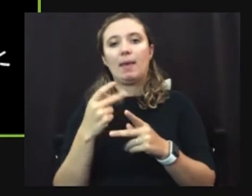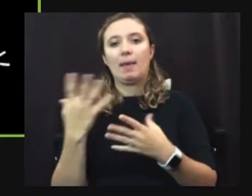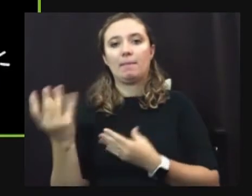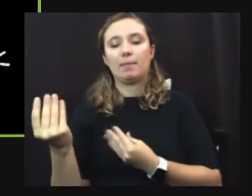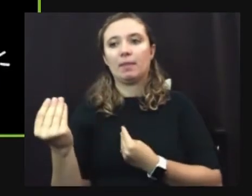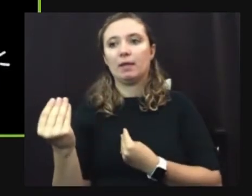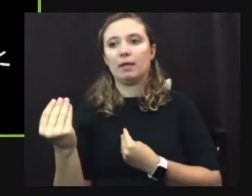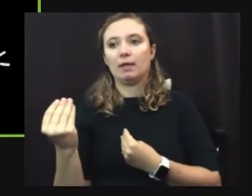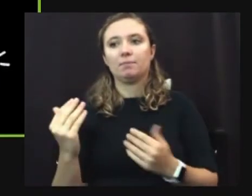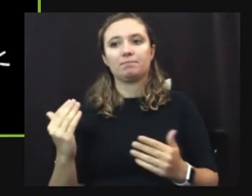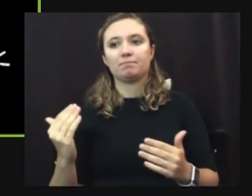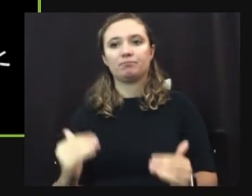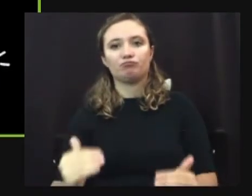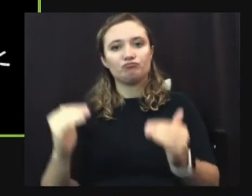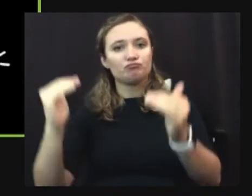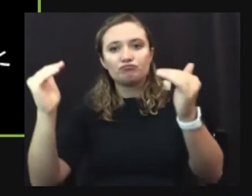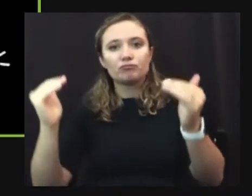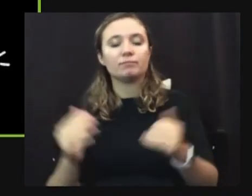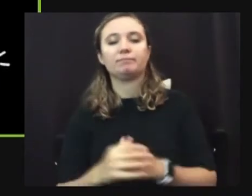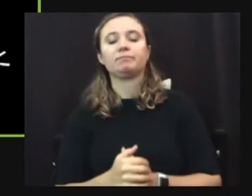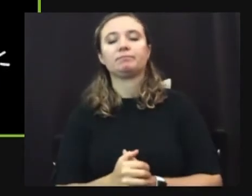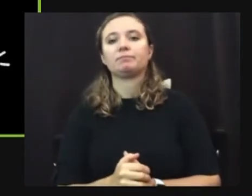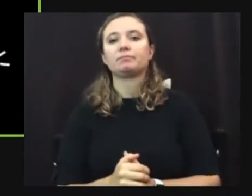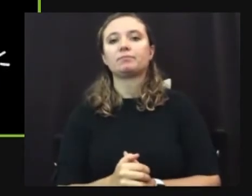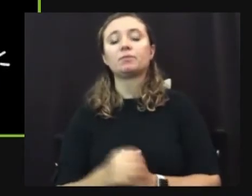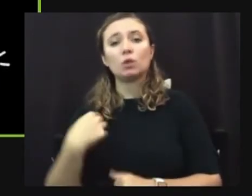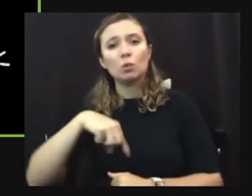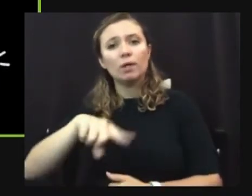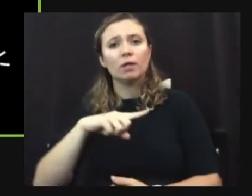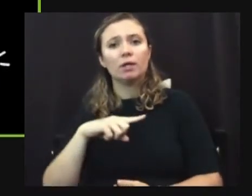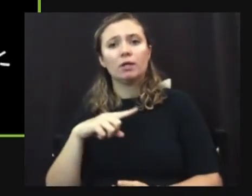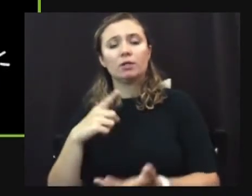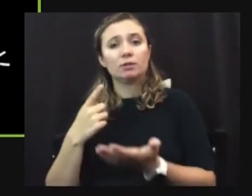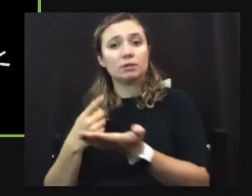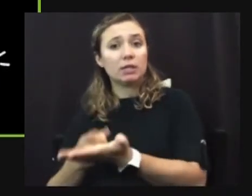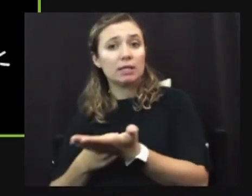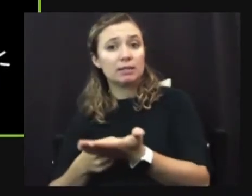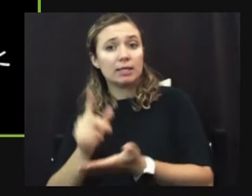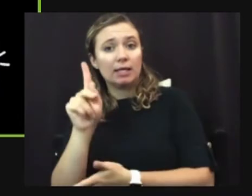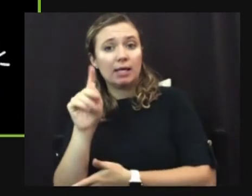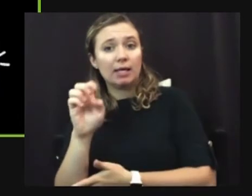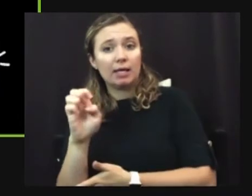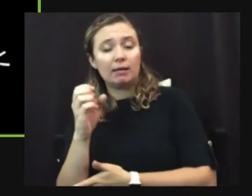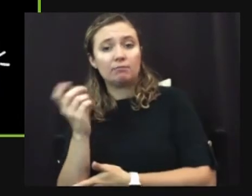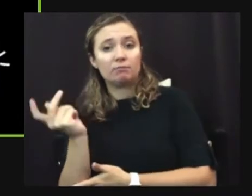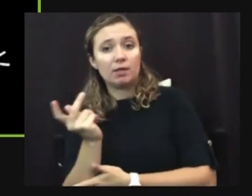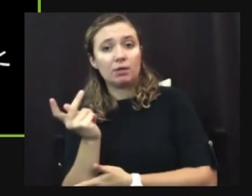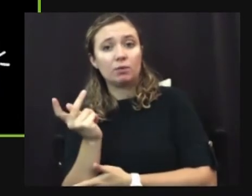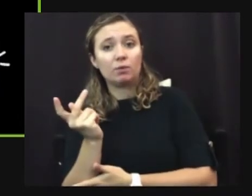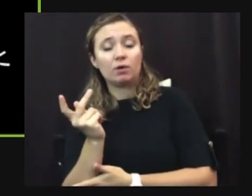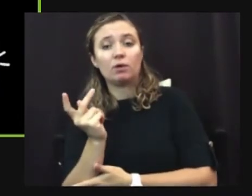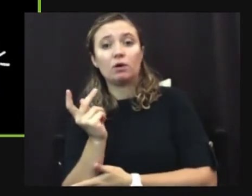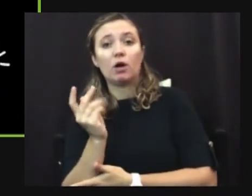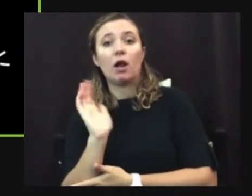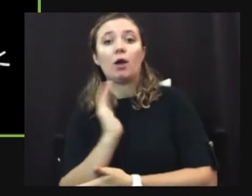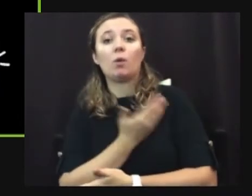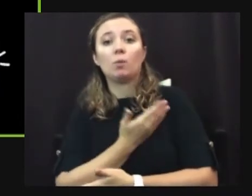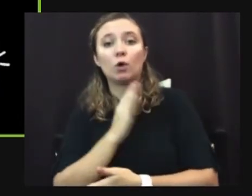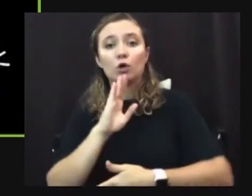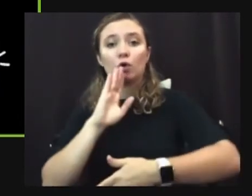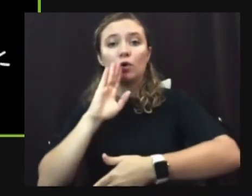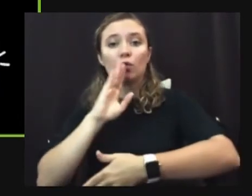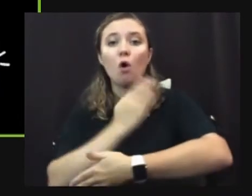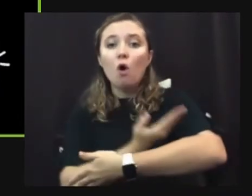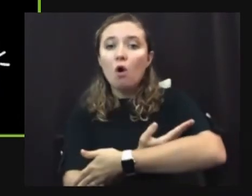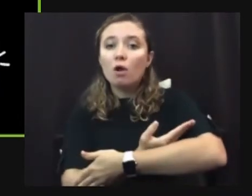empathy. We were talking about, Kate and I were talking about our daughters and how